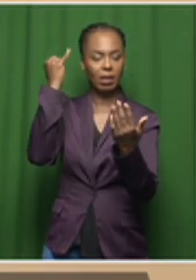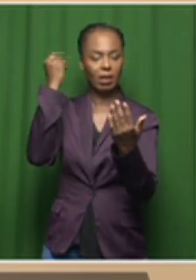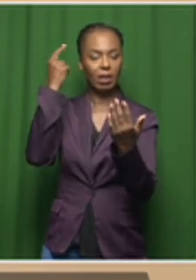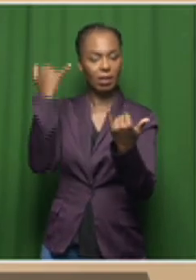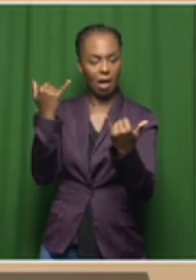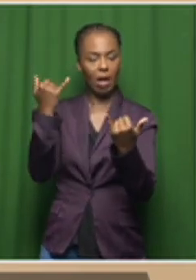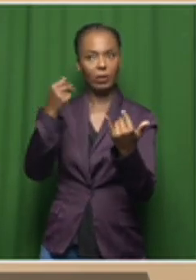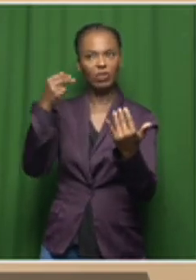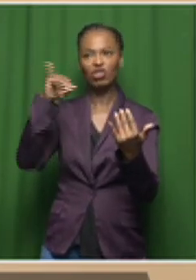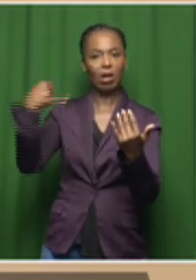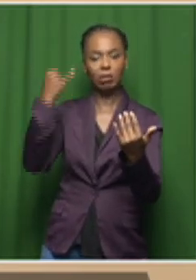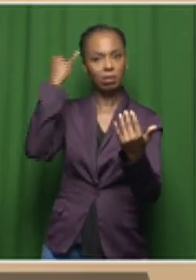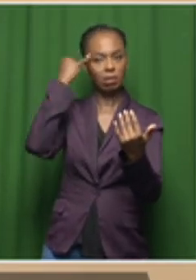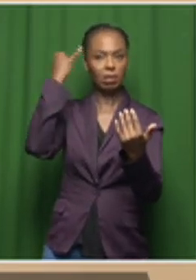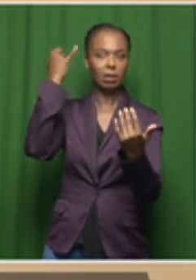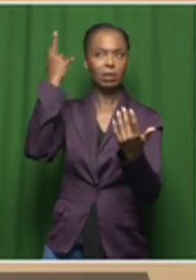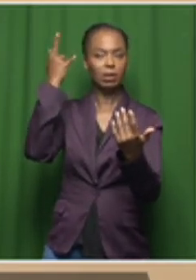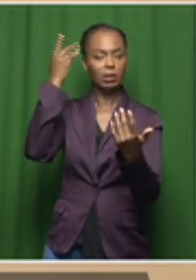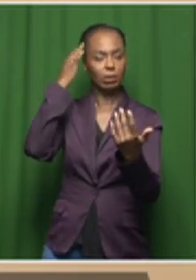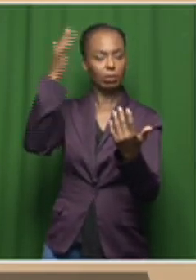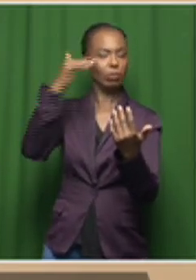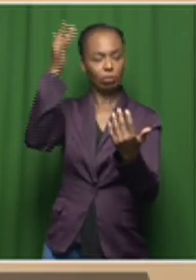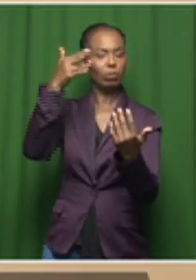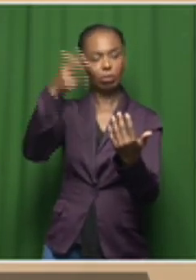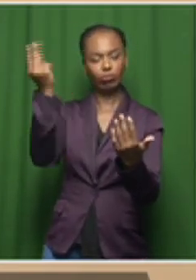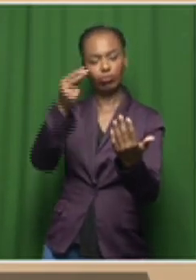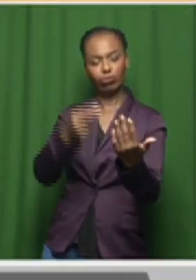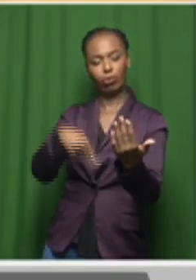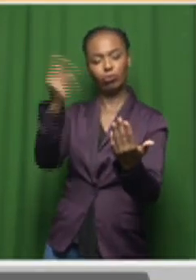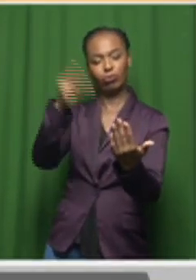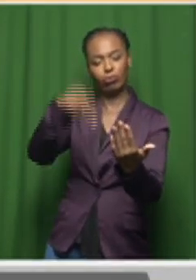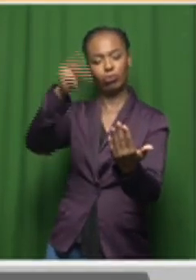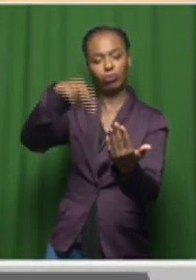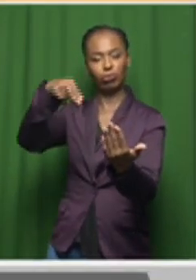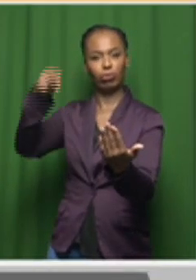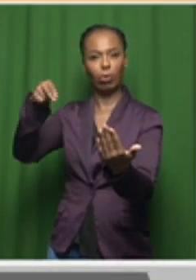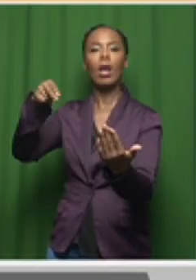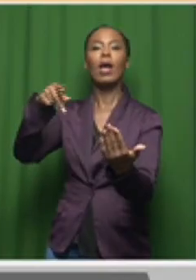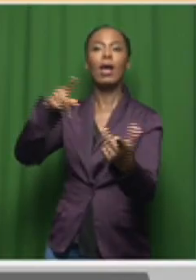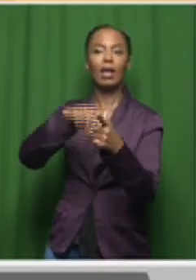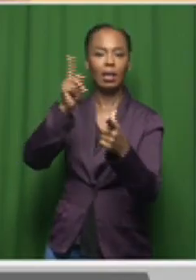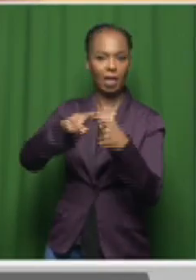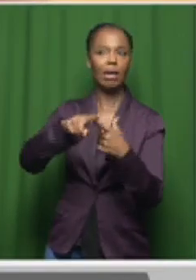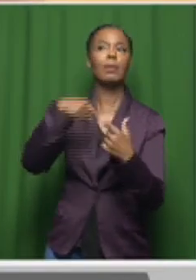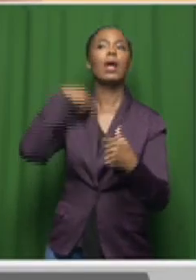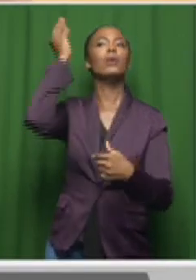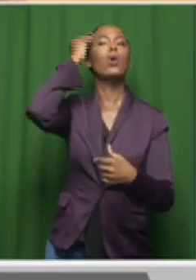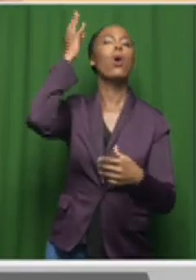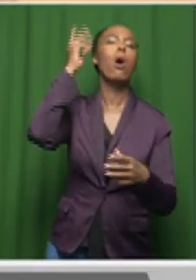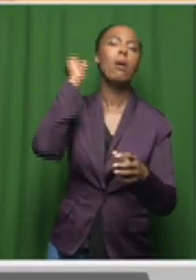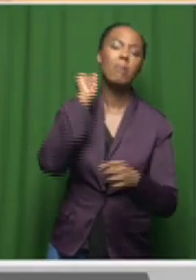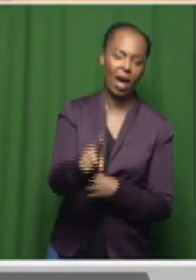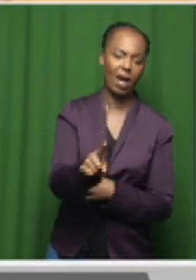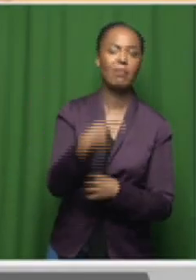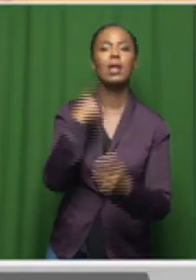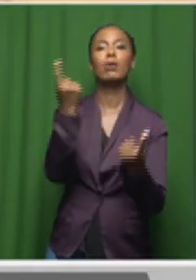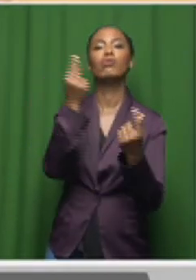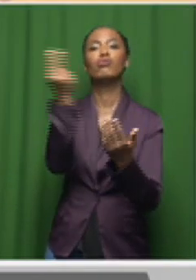exactly what it is. And what draws you to exploring this particular subject, and how do you see it evolving in your practice?